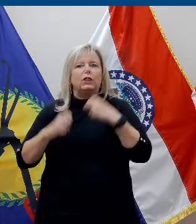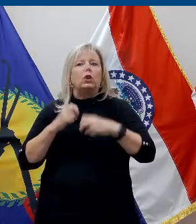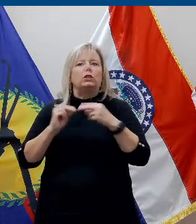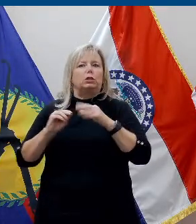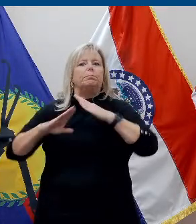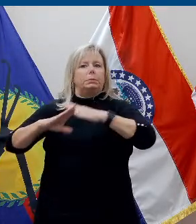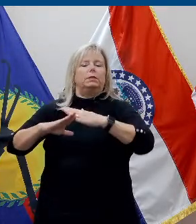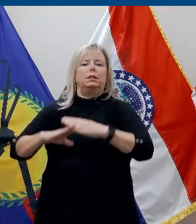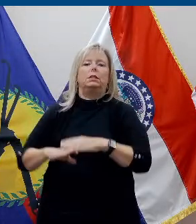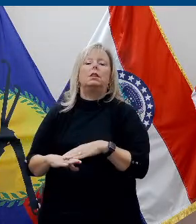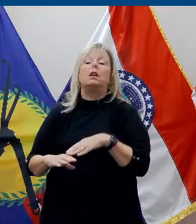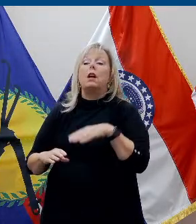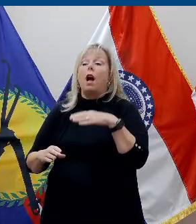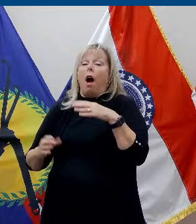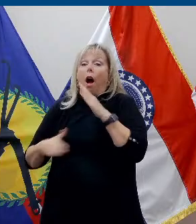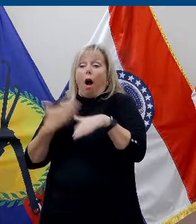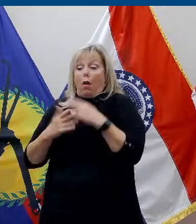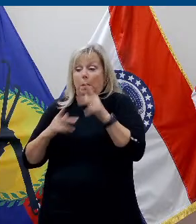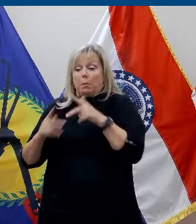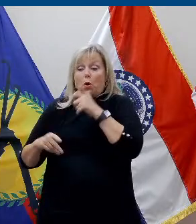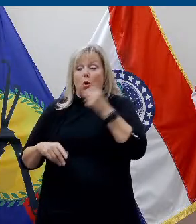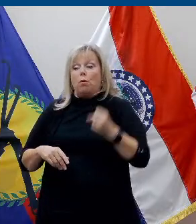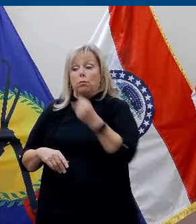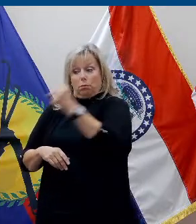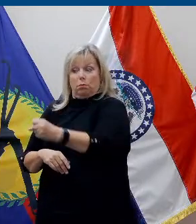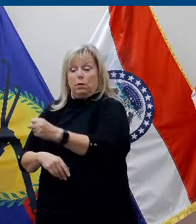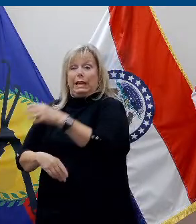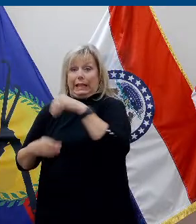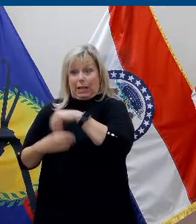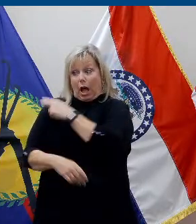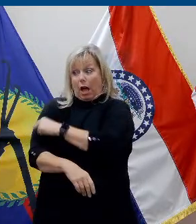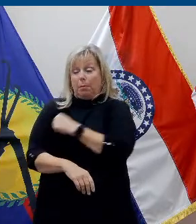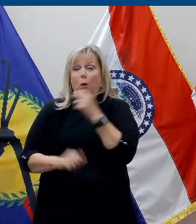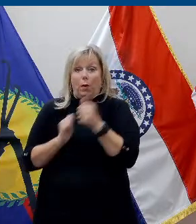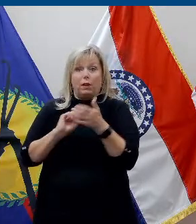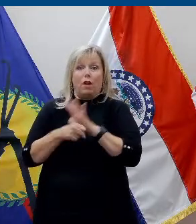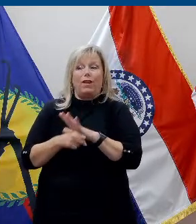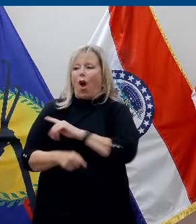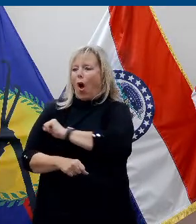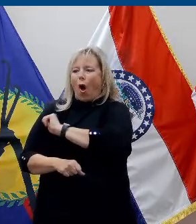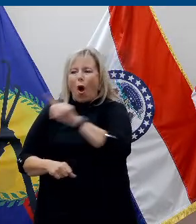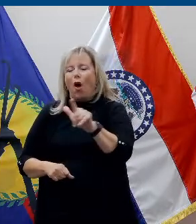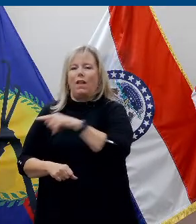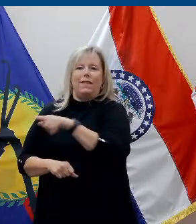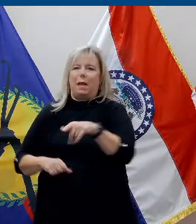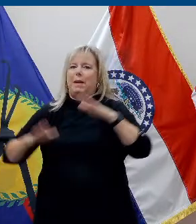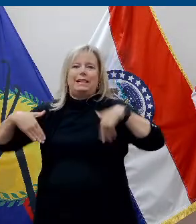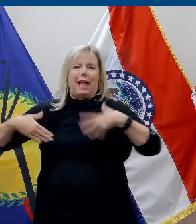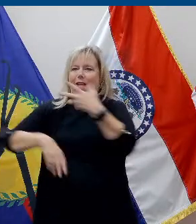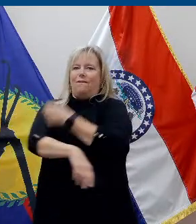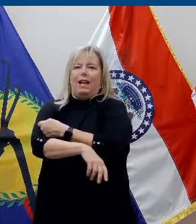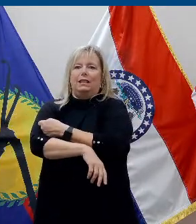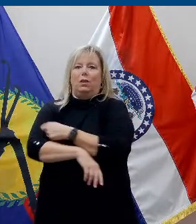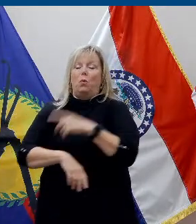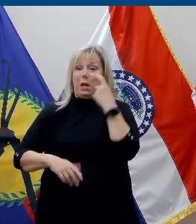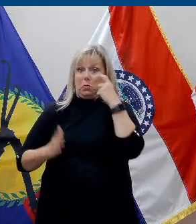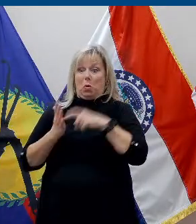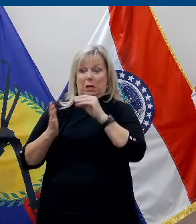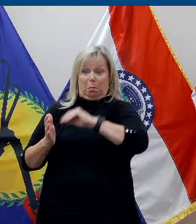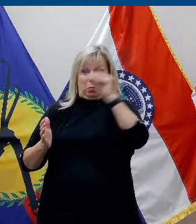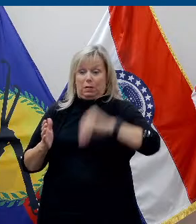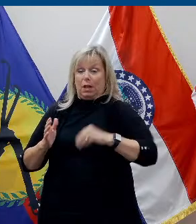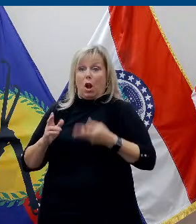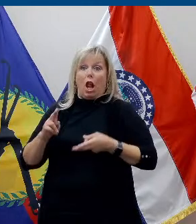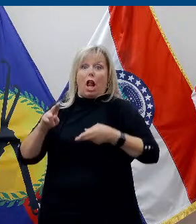currently hospitalized for COVID-19 are those that are unvaccinated. The Pandemic Task Force has reported an increase in hospitalizations several days,